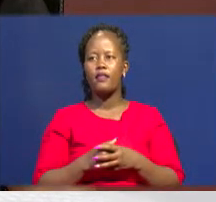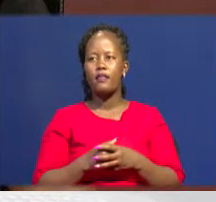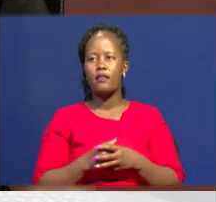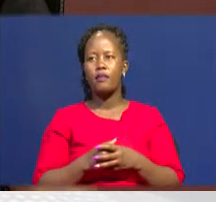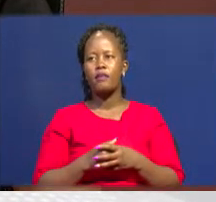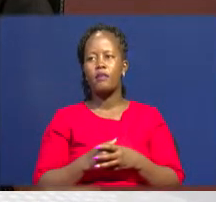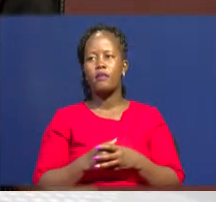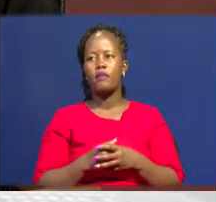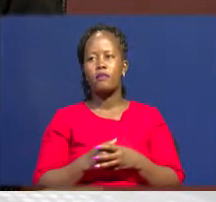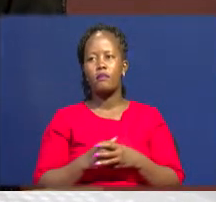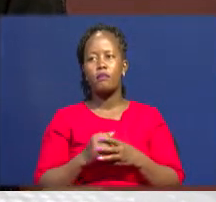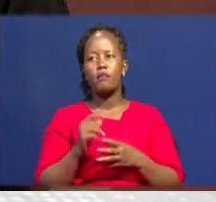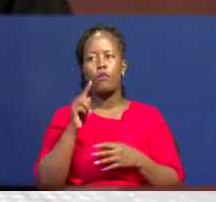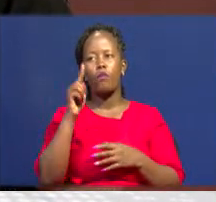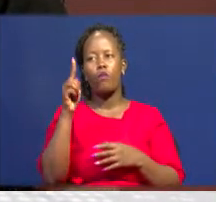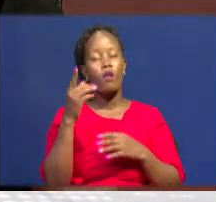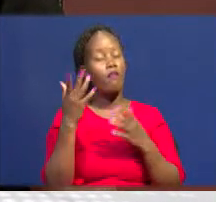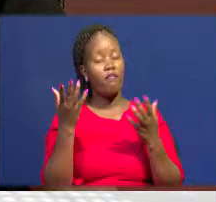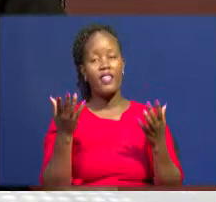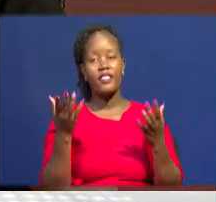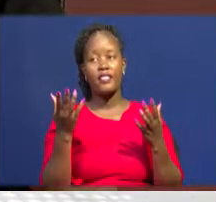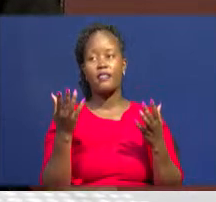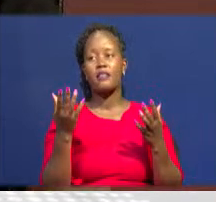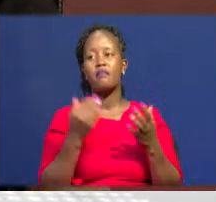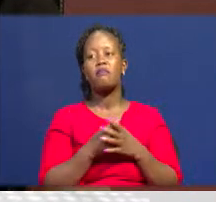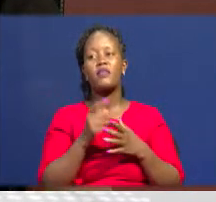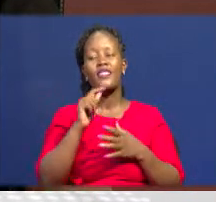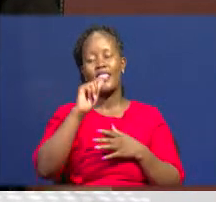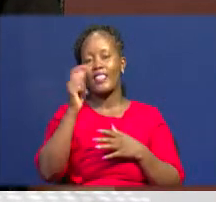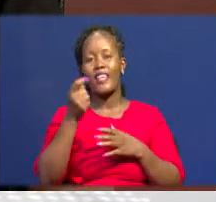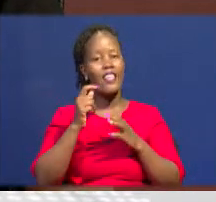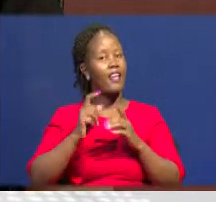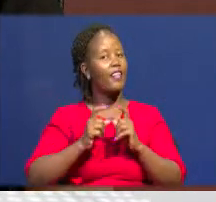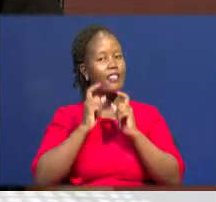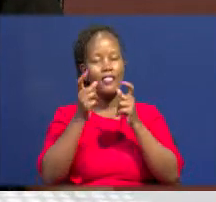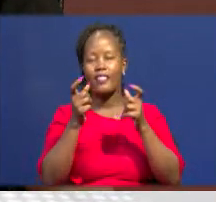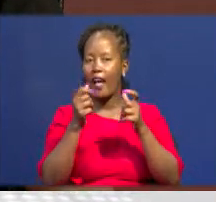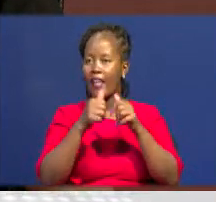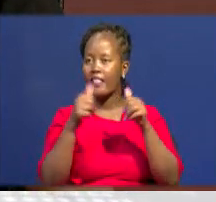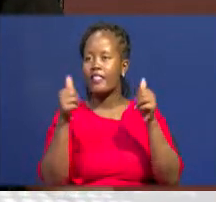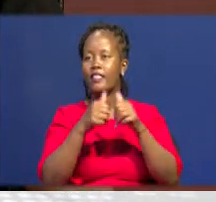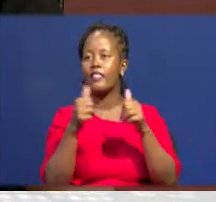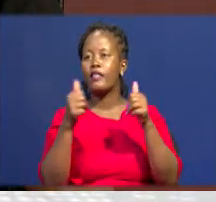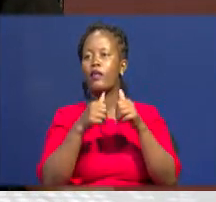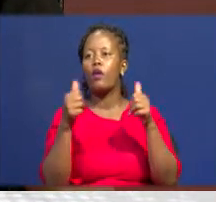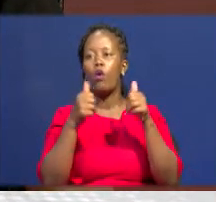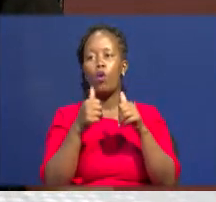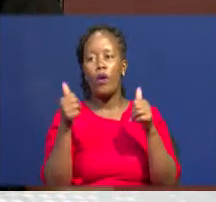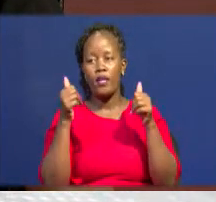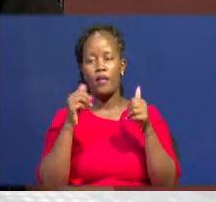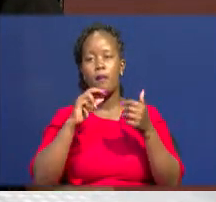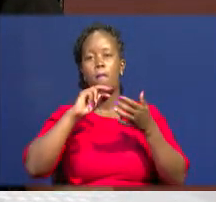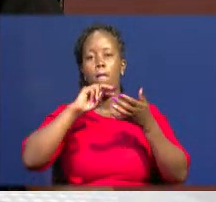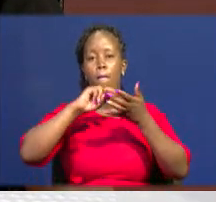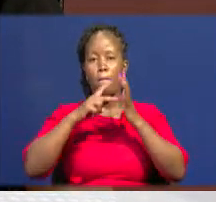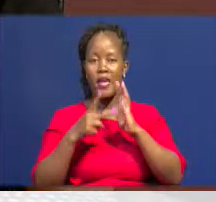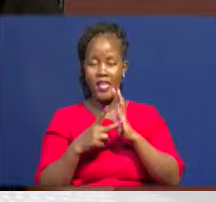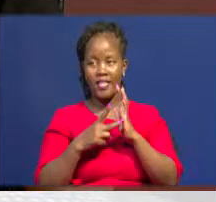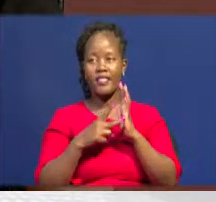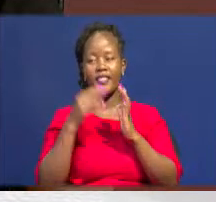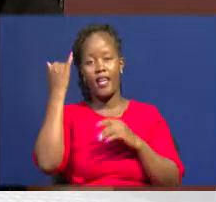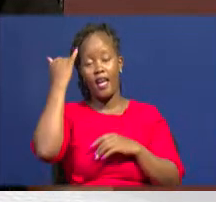So we actually, first of all, Kenya, we have talent. So the idea is to